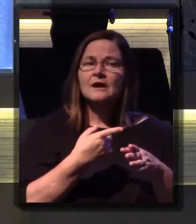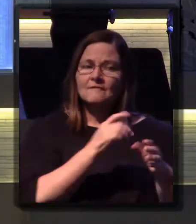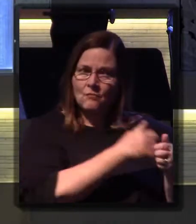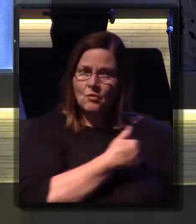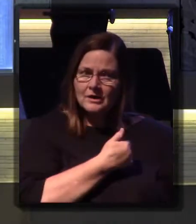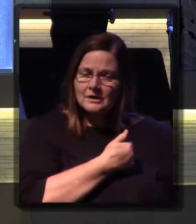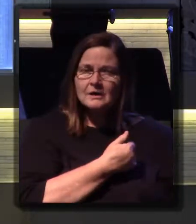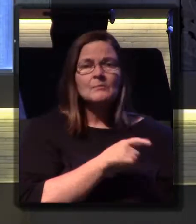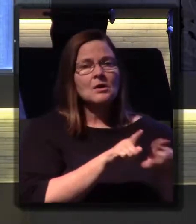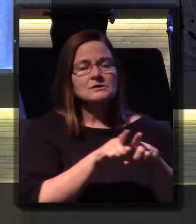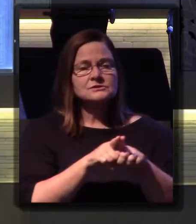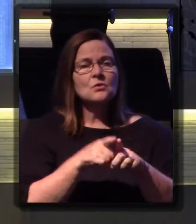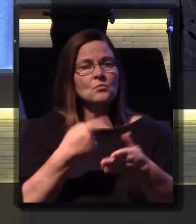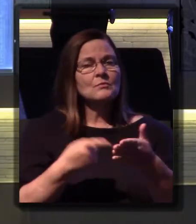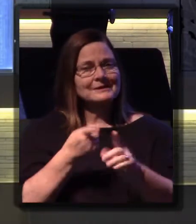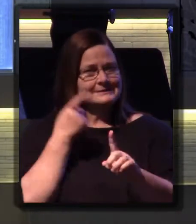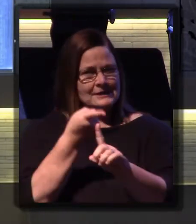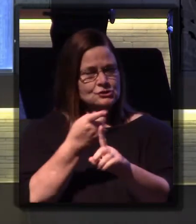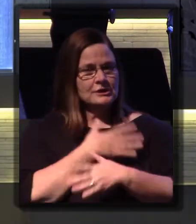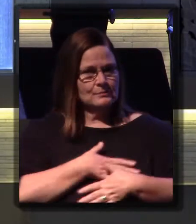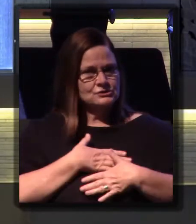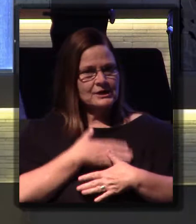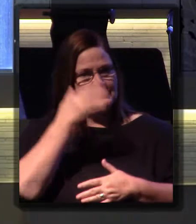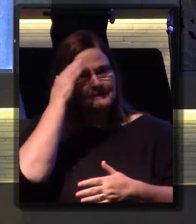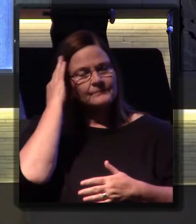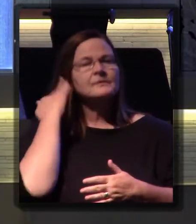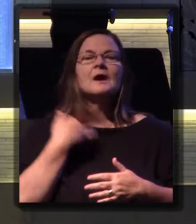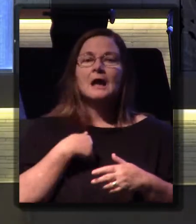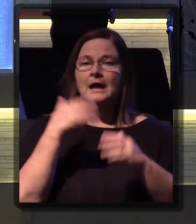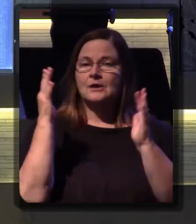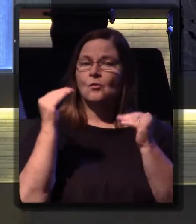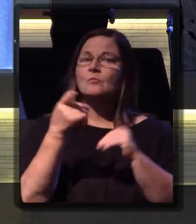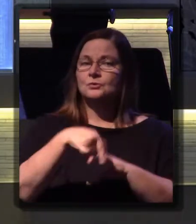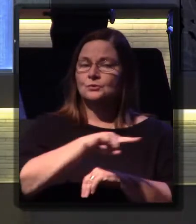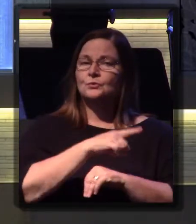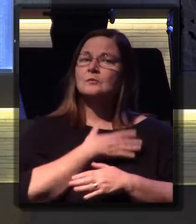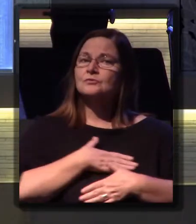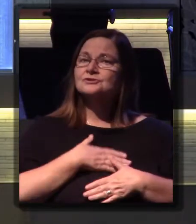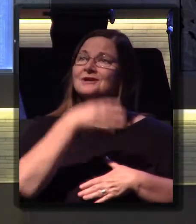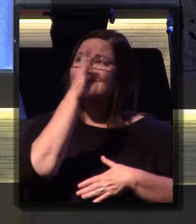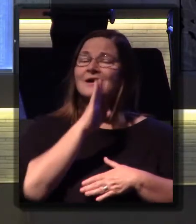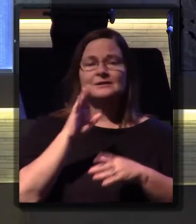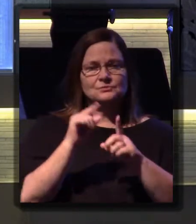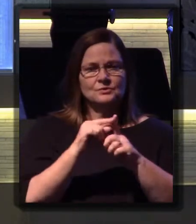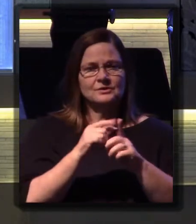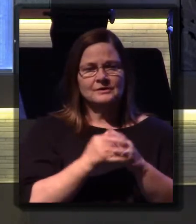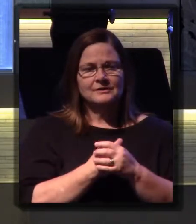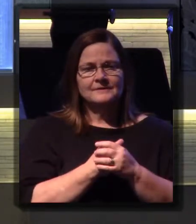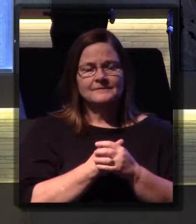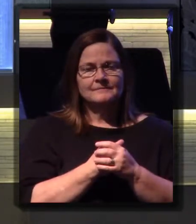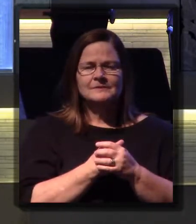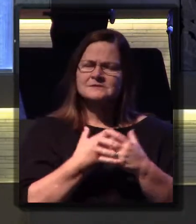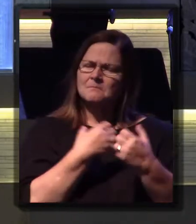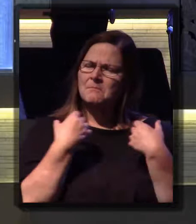survival is described by what we intentionally avoid, but also determined by what we intentionally appreciate. I